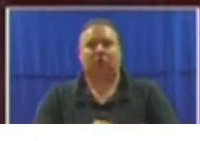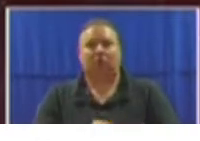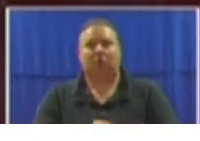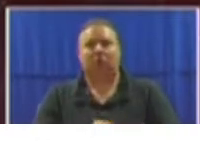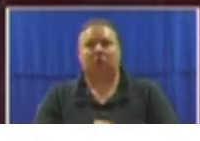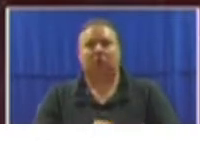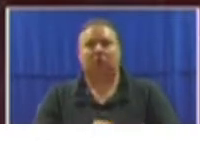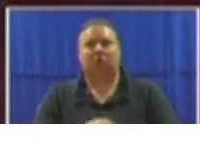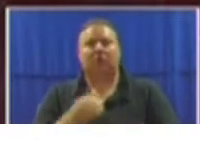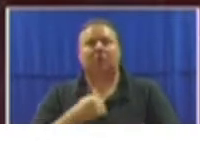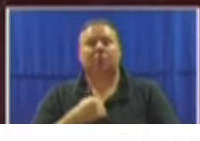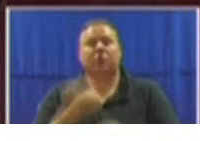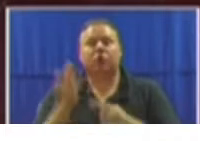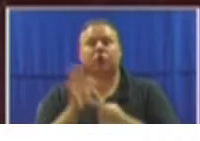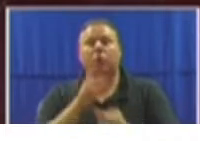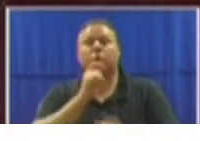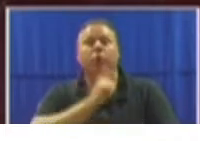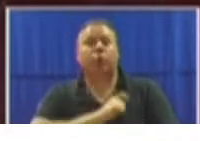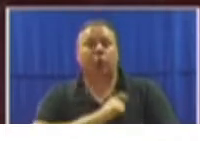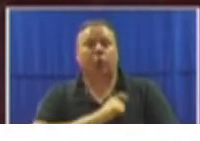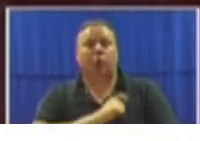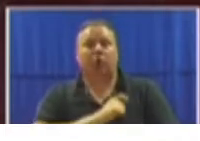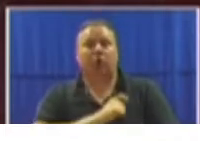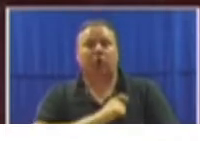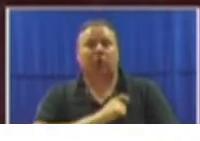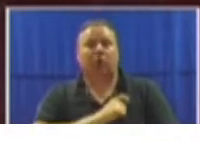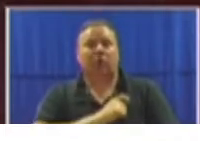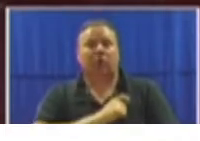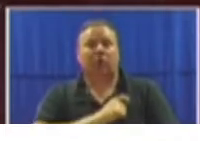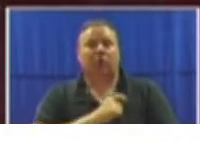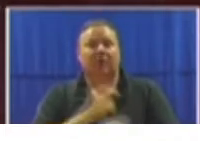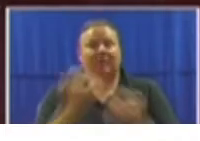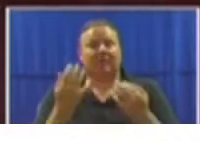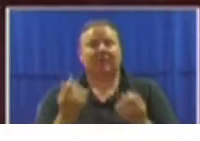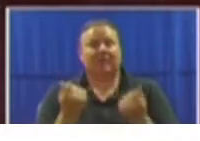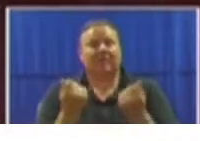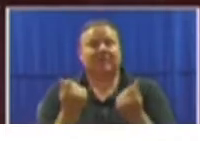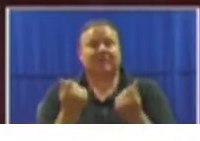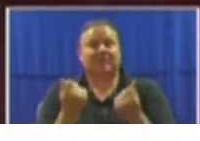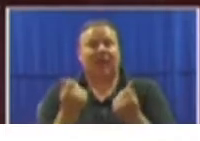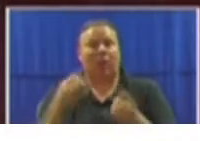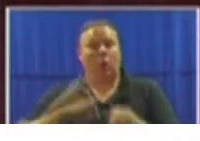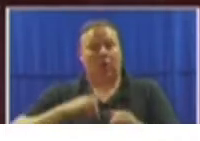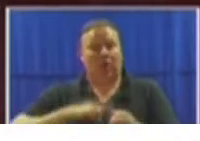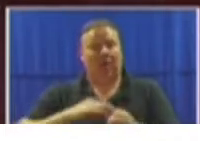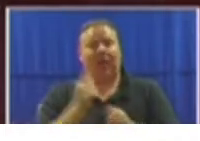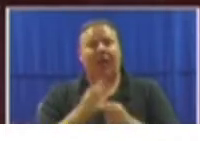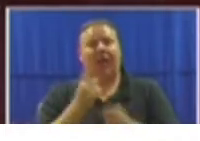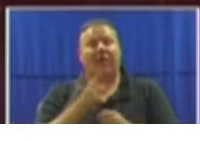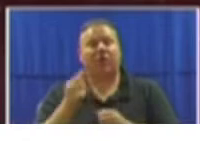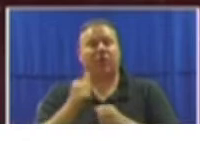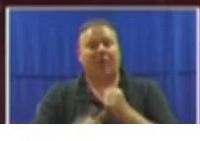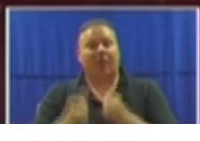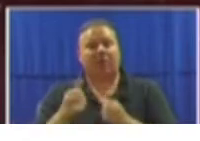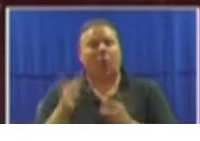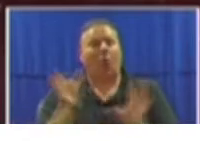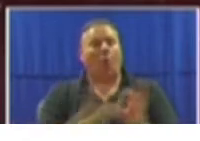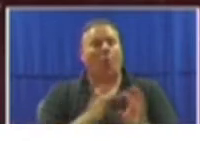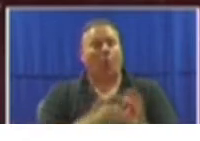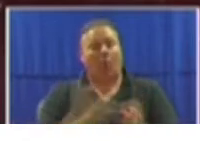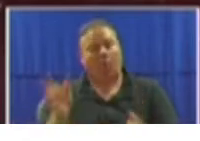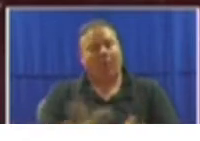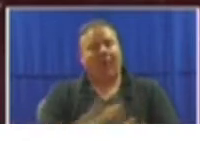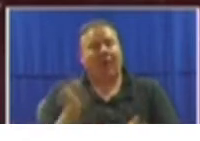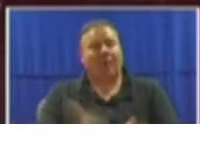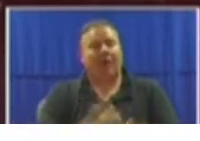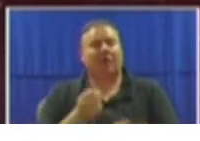truth that what they take home as salaries at the end of every month is too much because they are